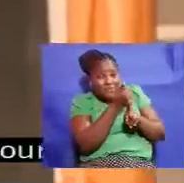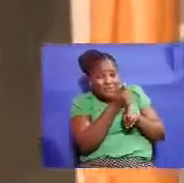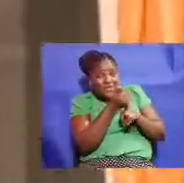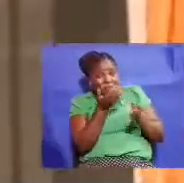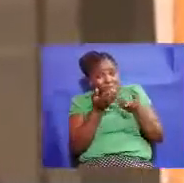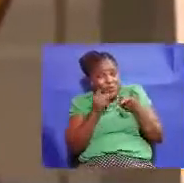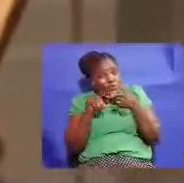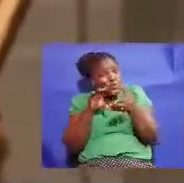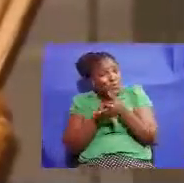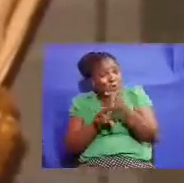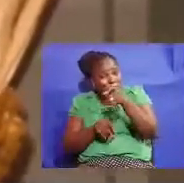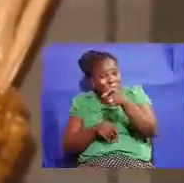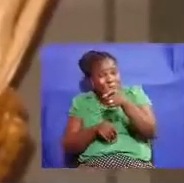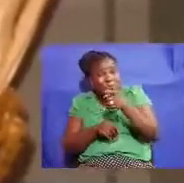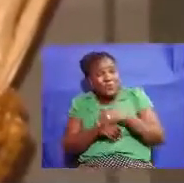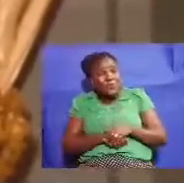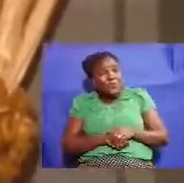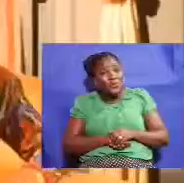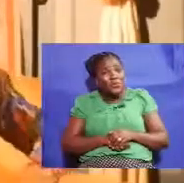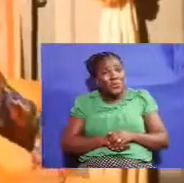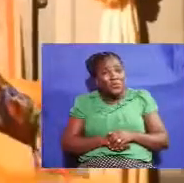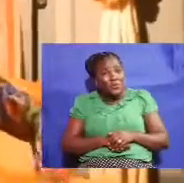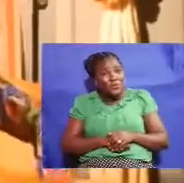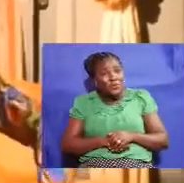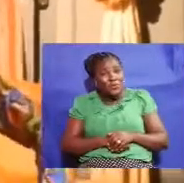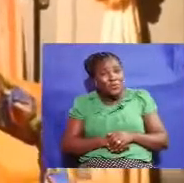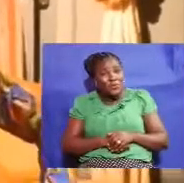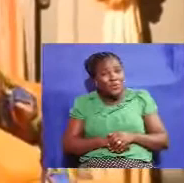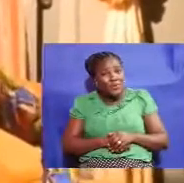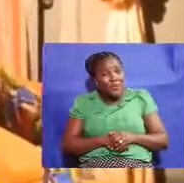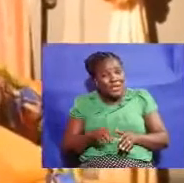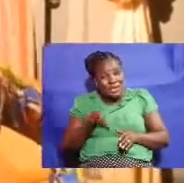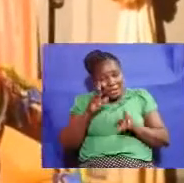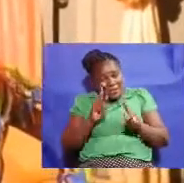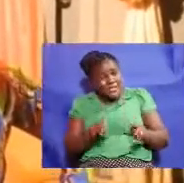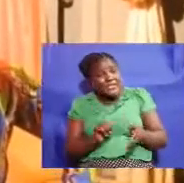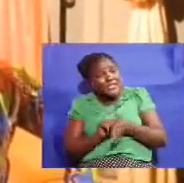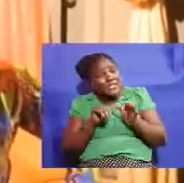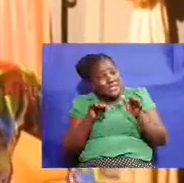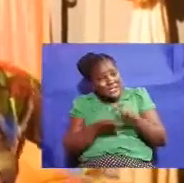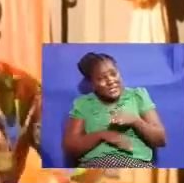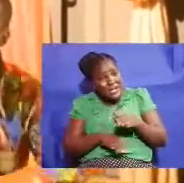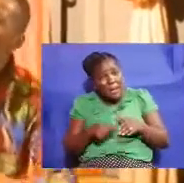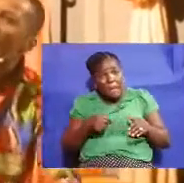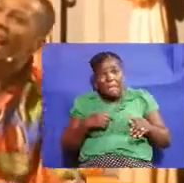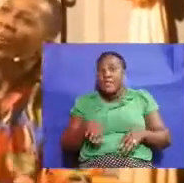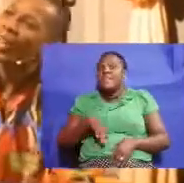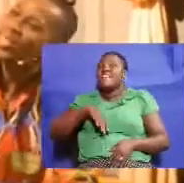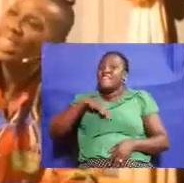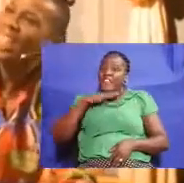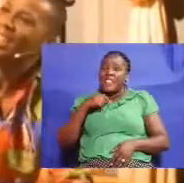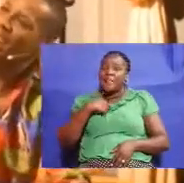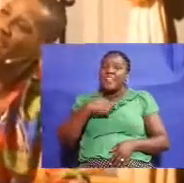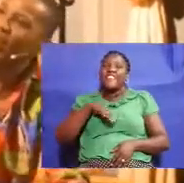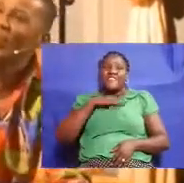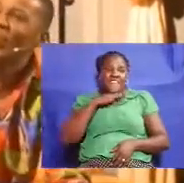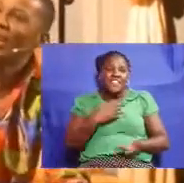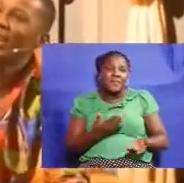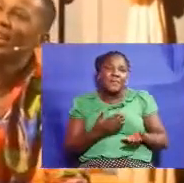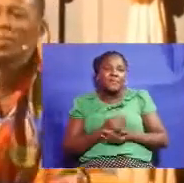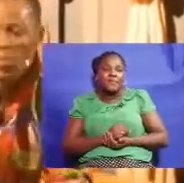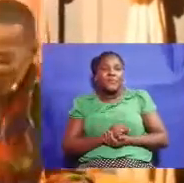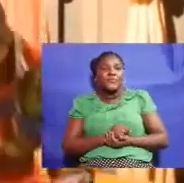I'm fed up. He that is down. But sweetheart, how can you say that?